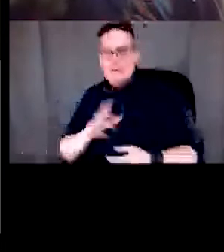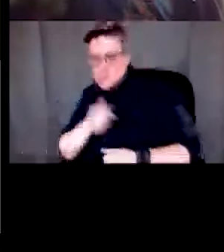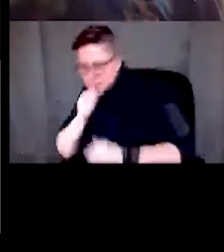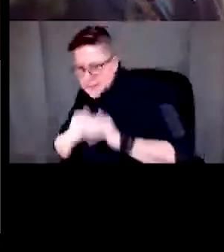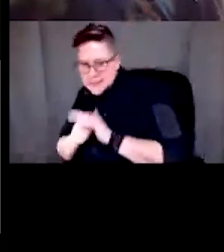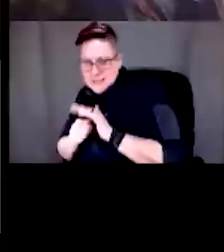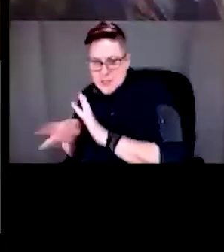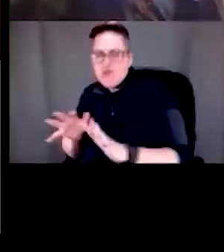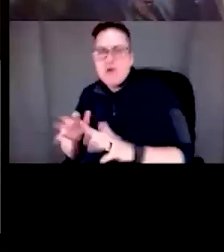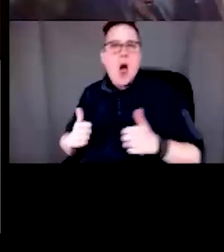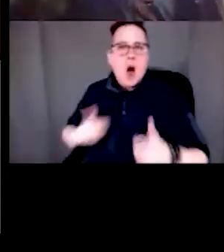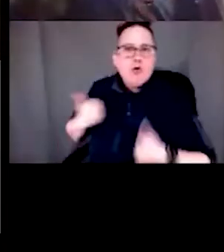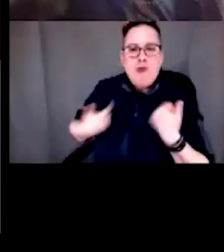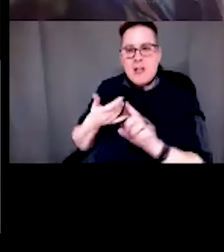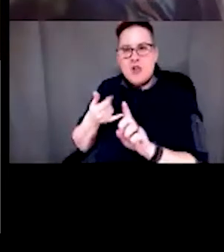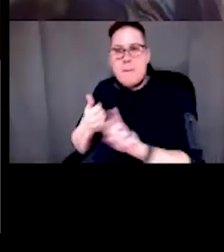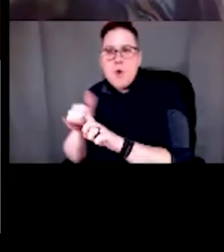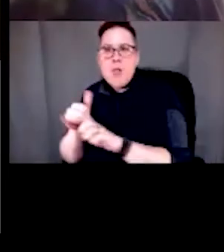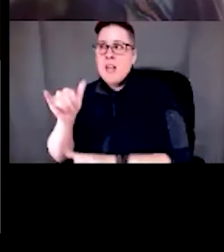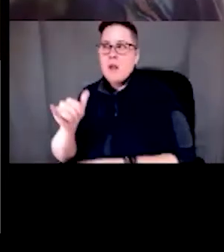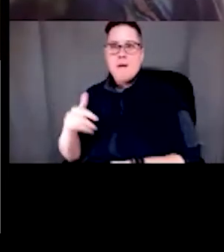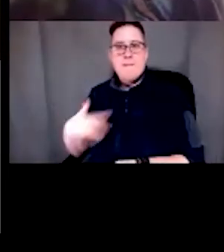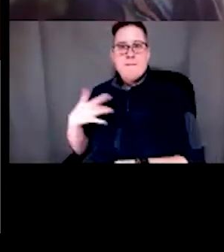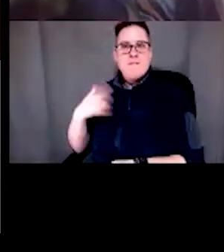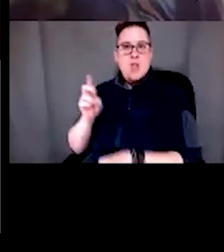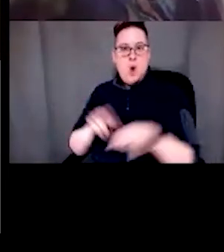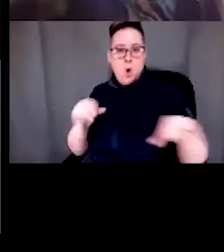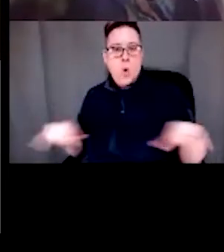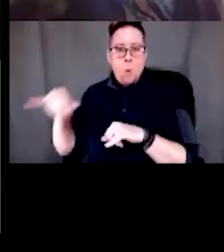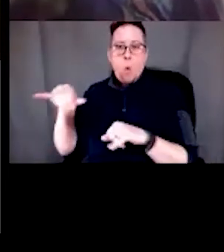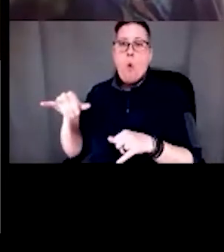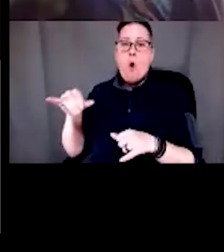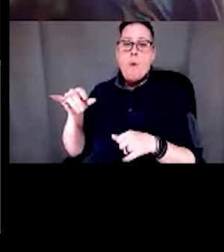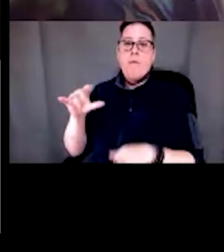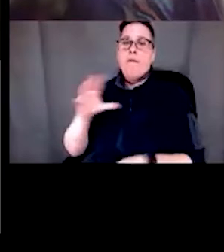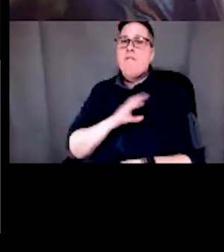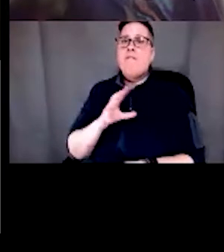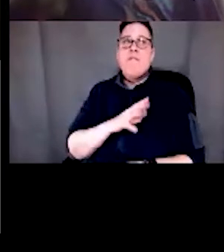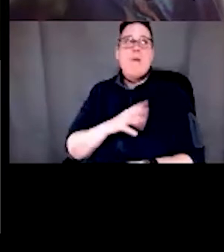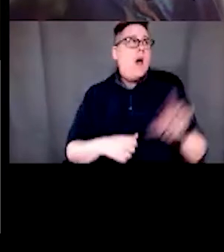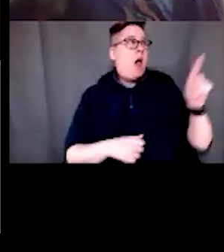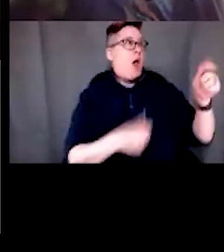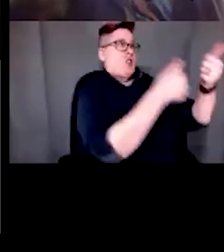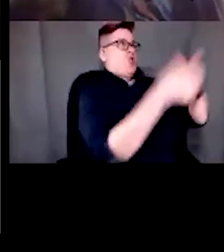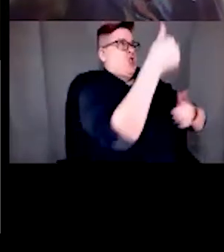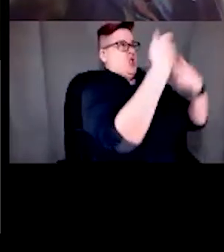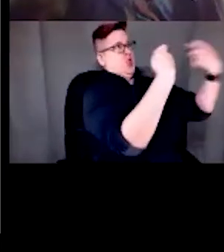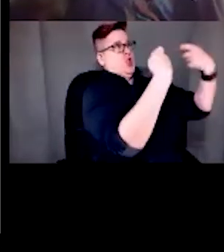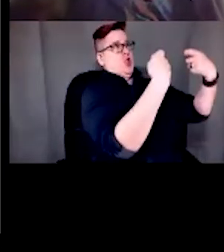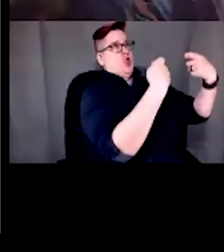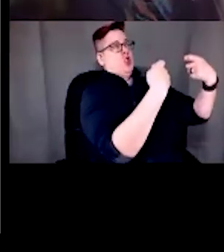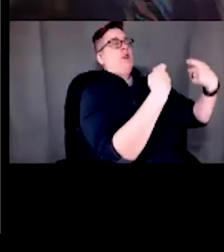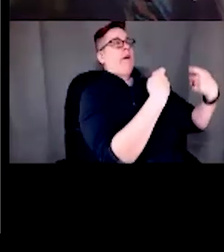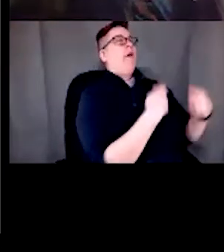bullying, which then becomes normative. And people then become loyal to authoritarians and fail